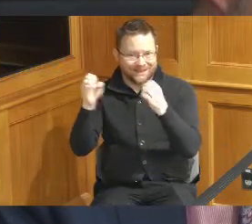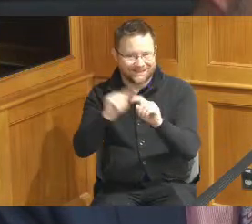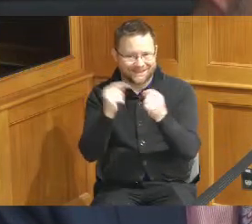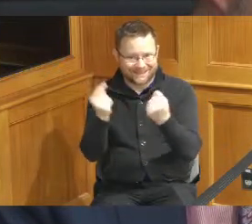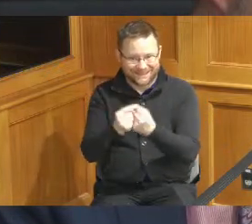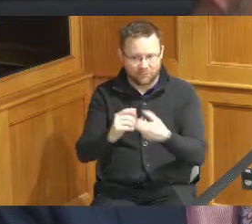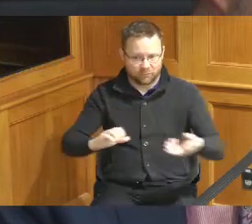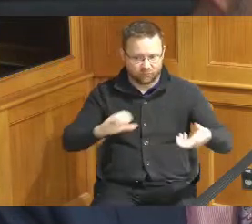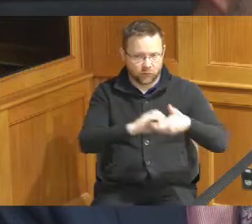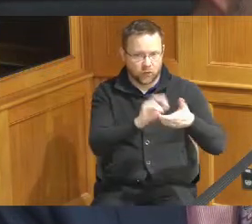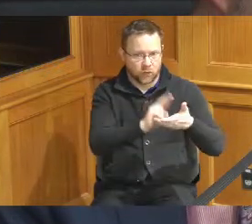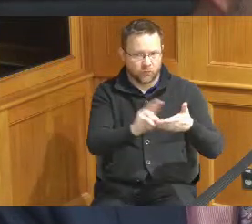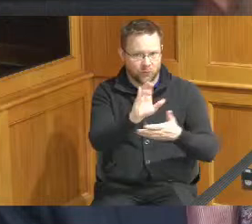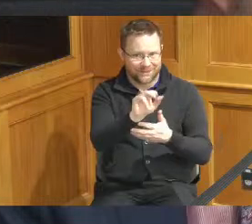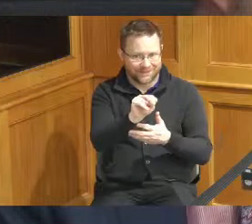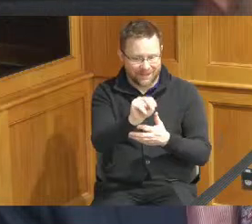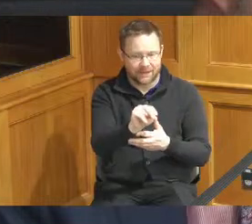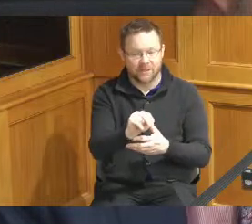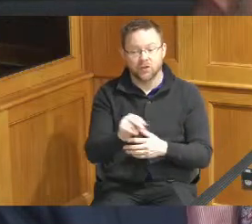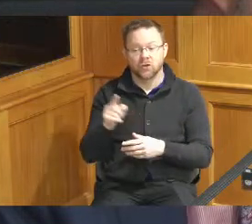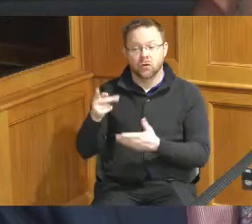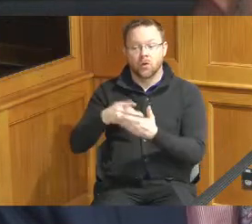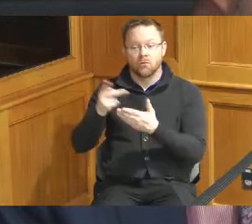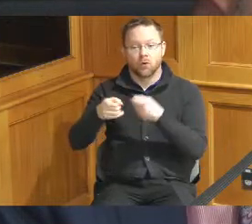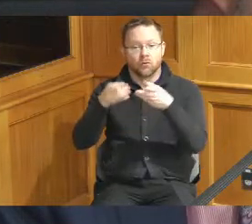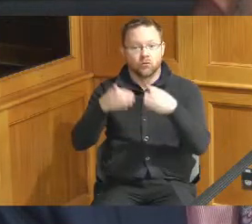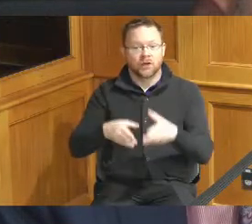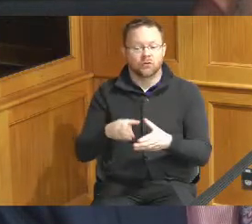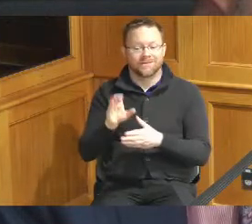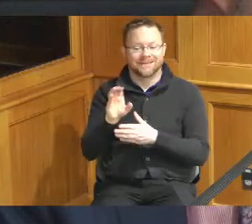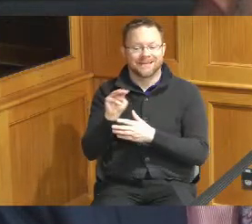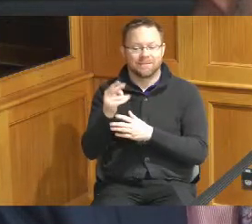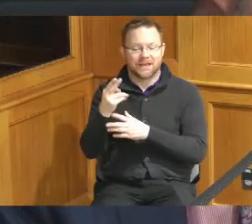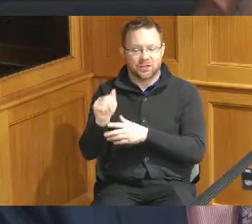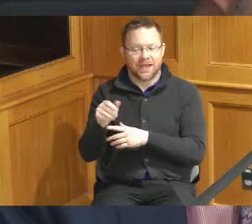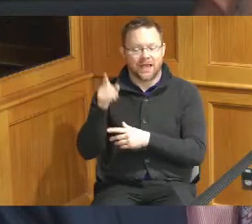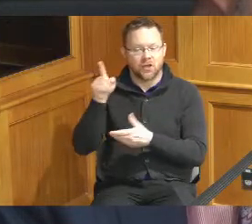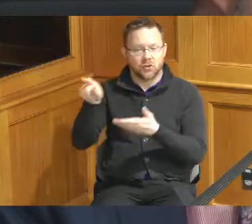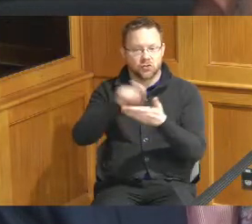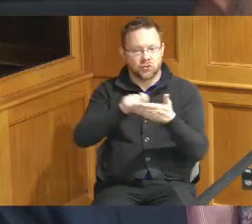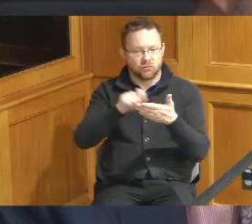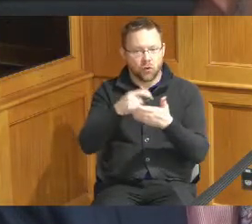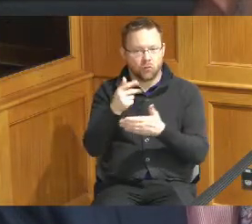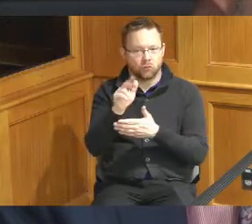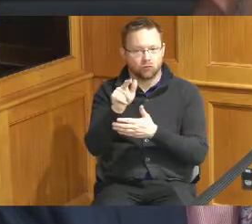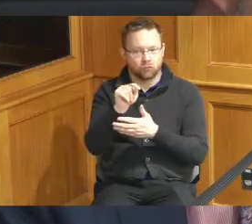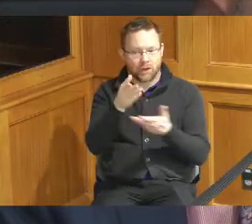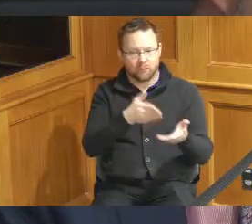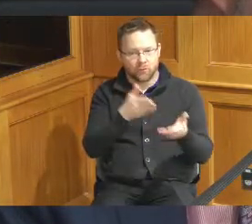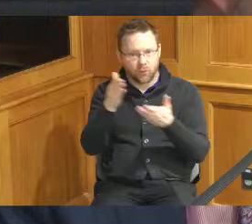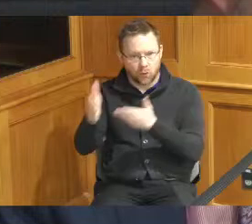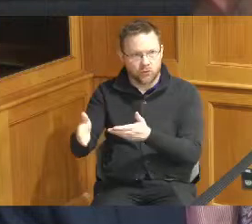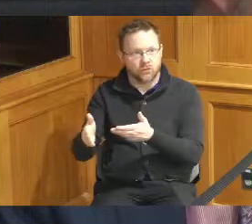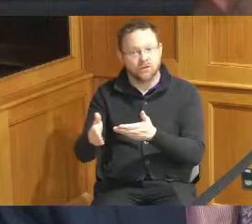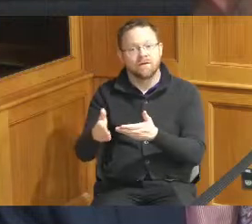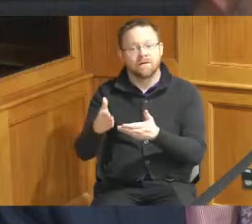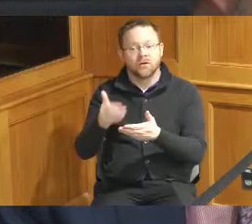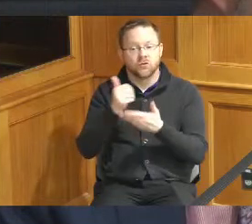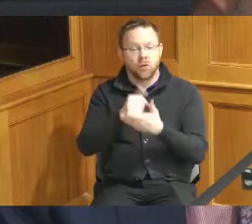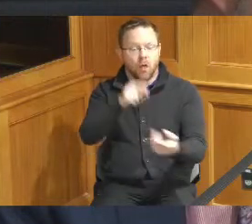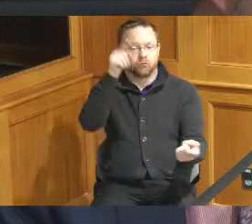Cincinnati. Additionally, as program director of CMHA, Leah co-authored grant proposals for crime reduction,